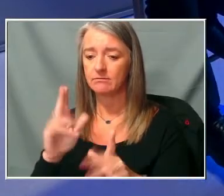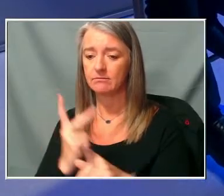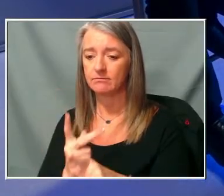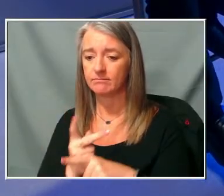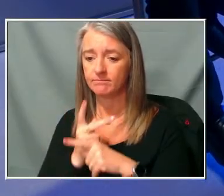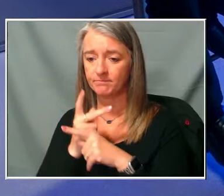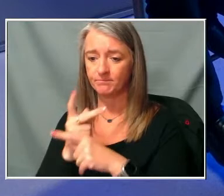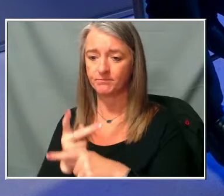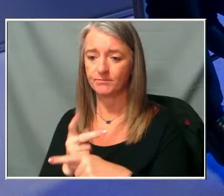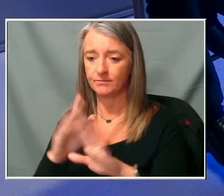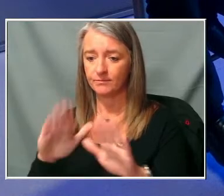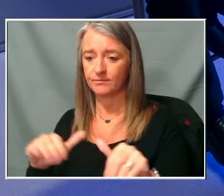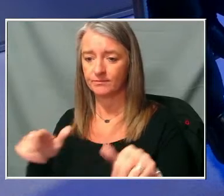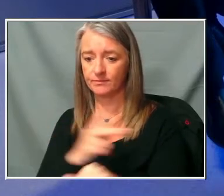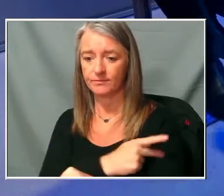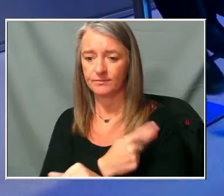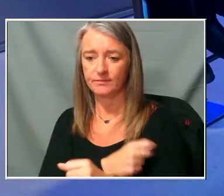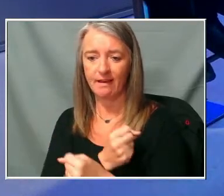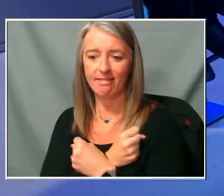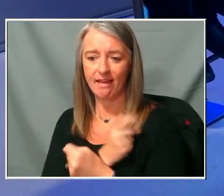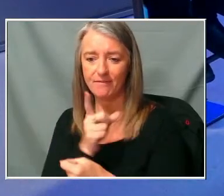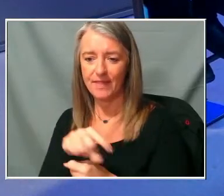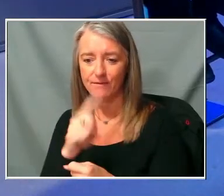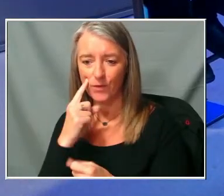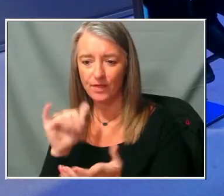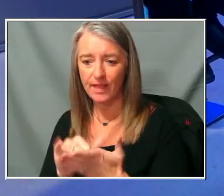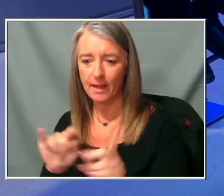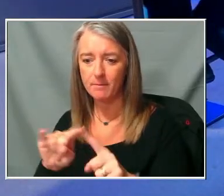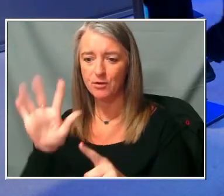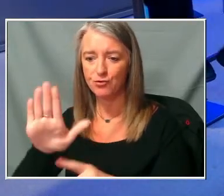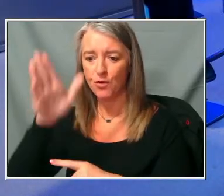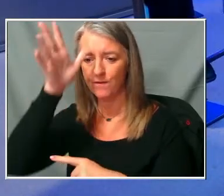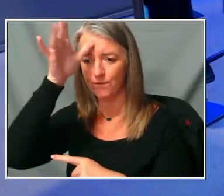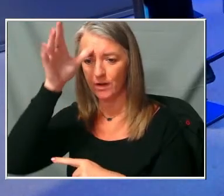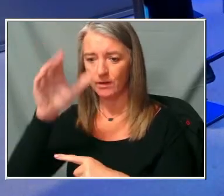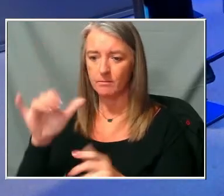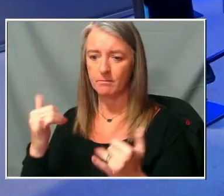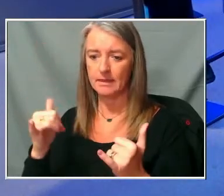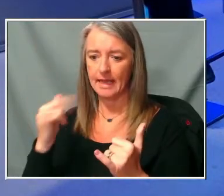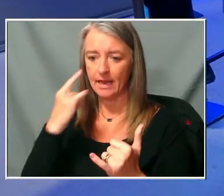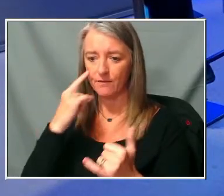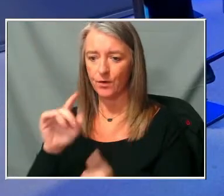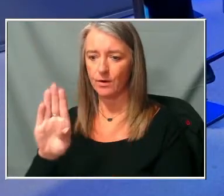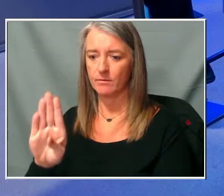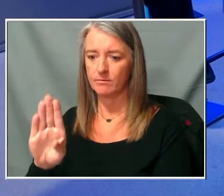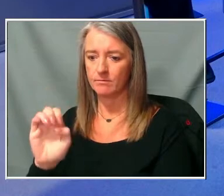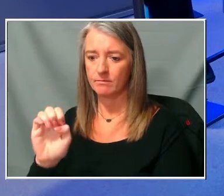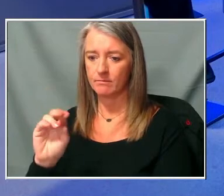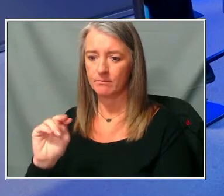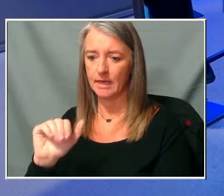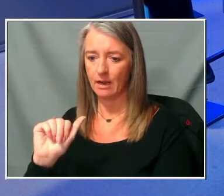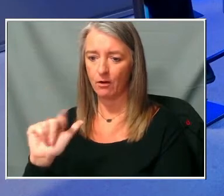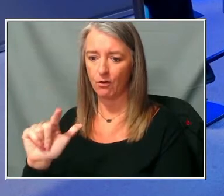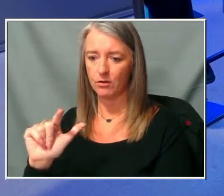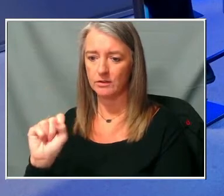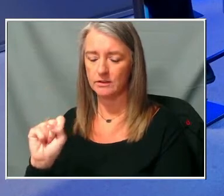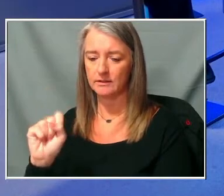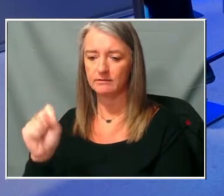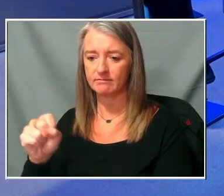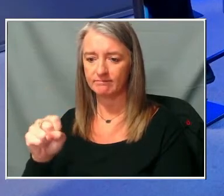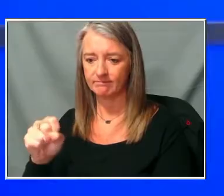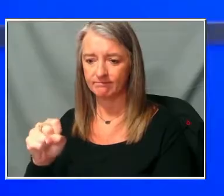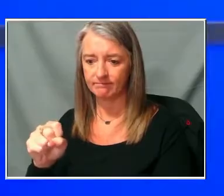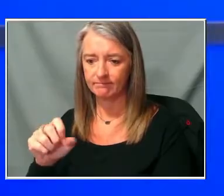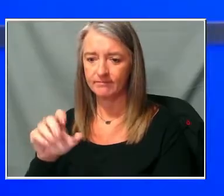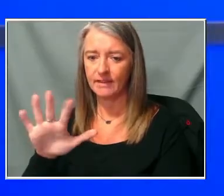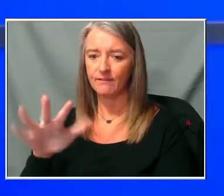for that. Your father played for the Bengals. Yep, my dad played, was drafted in the 5th